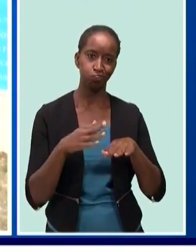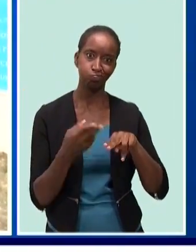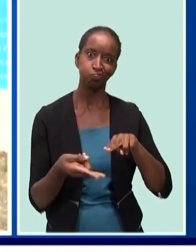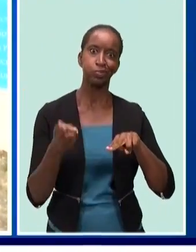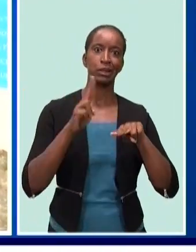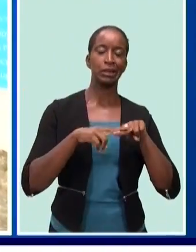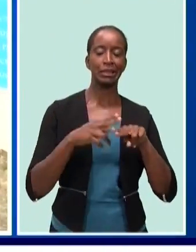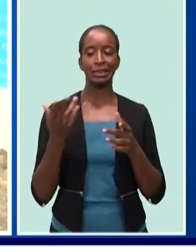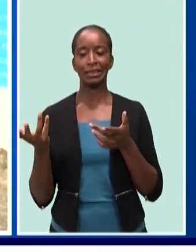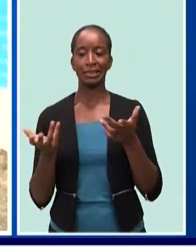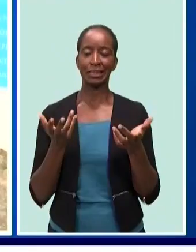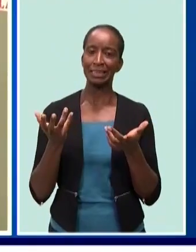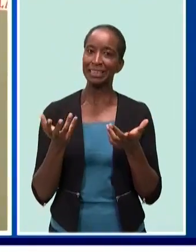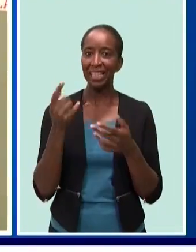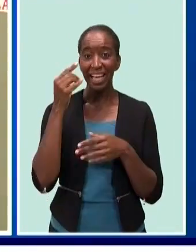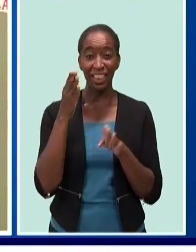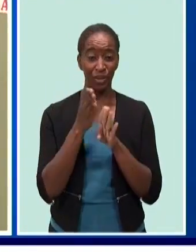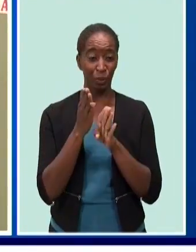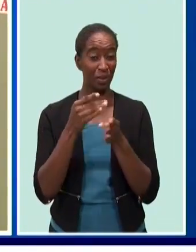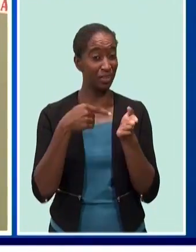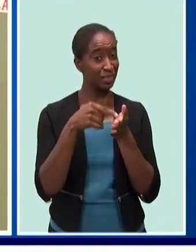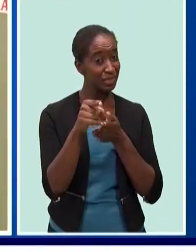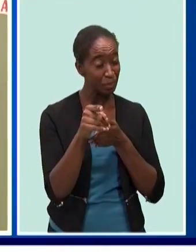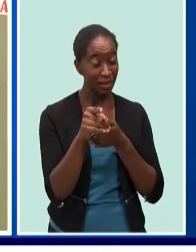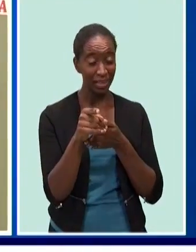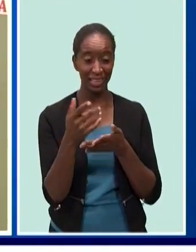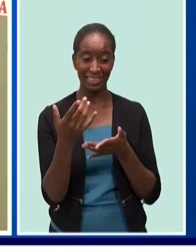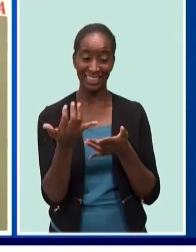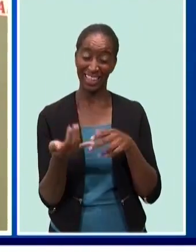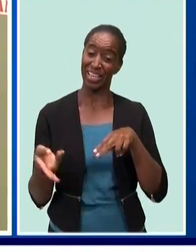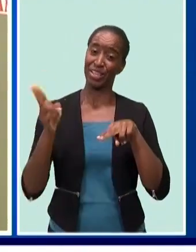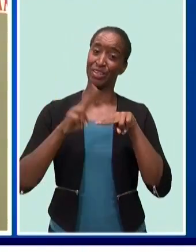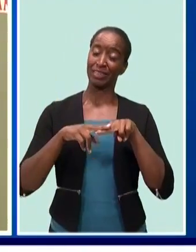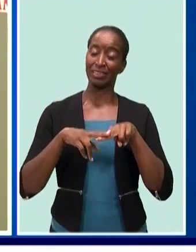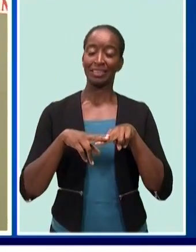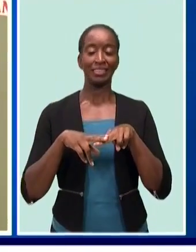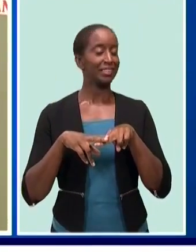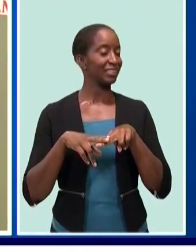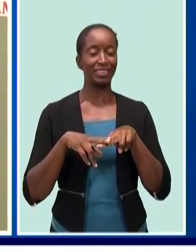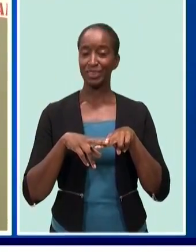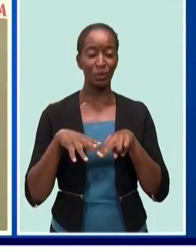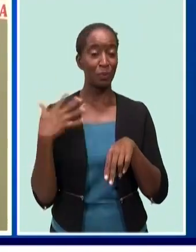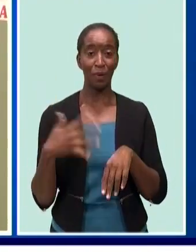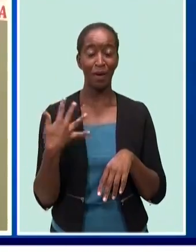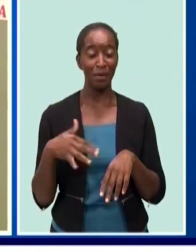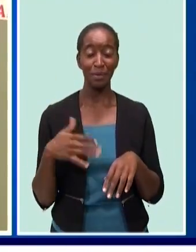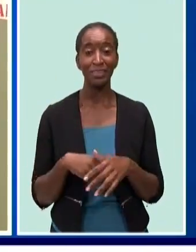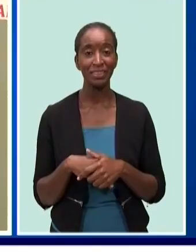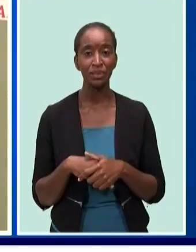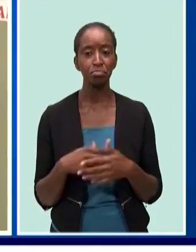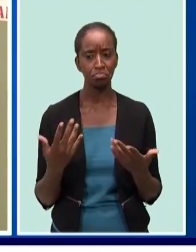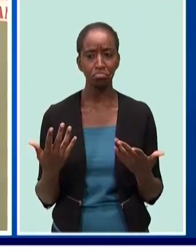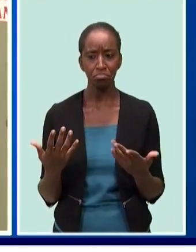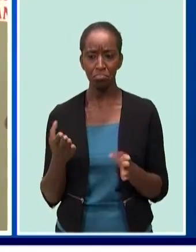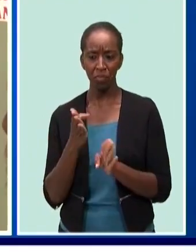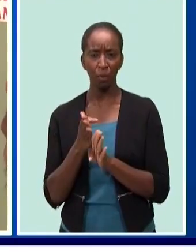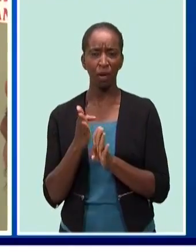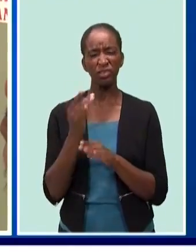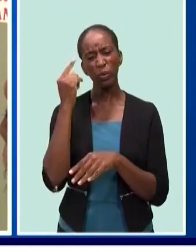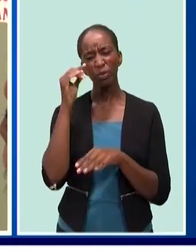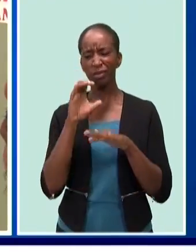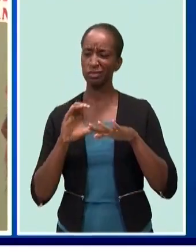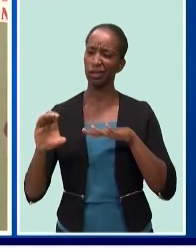them, right? But, you know, give and take, you know, you want to build the economy up, you know what I mean? So it means some